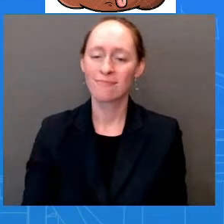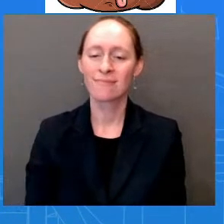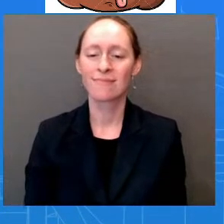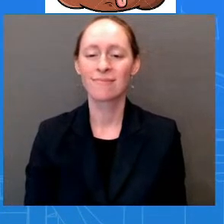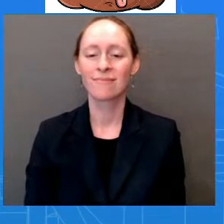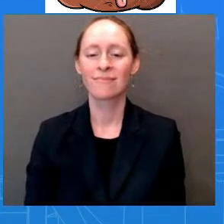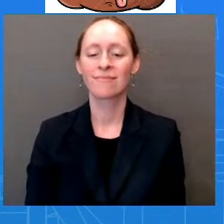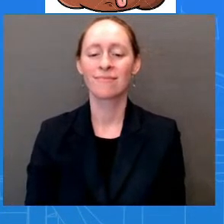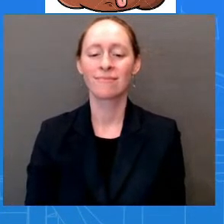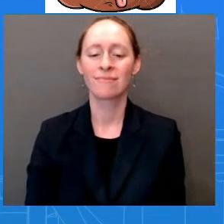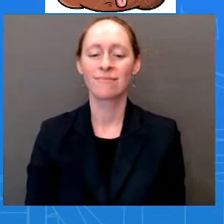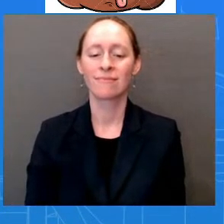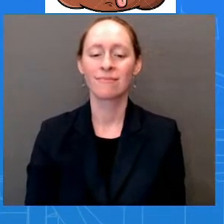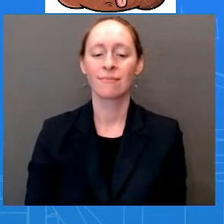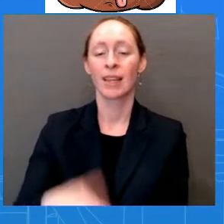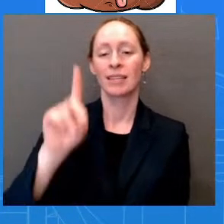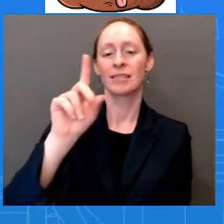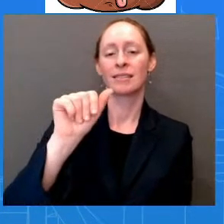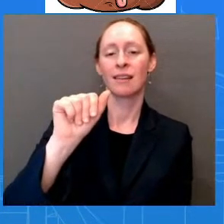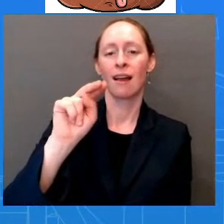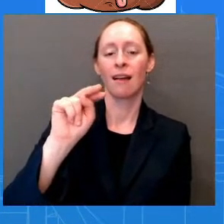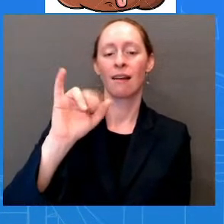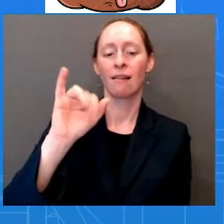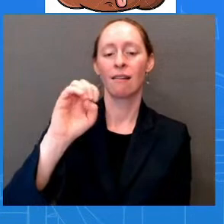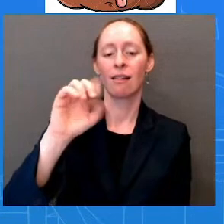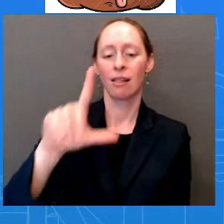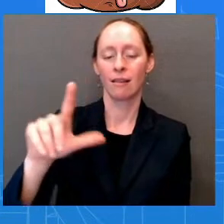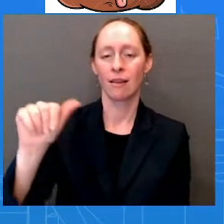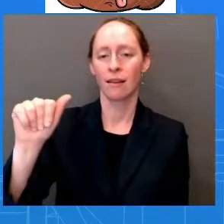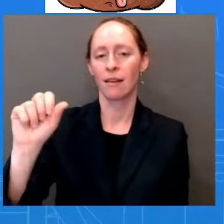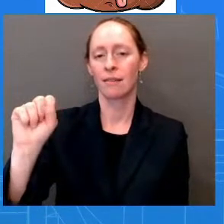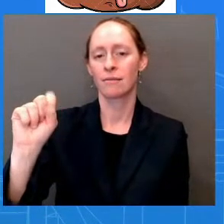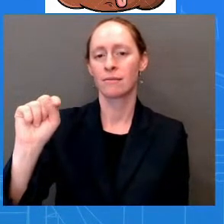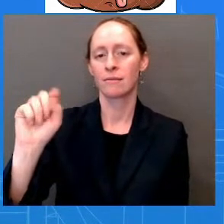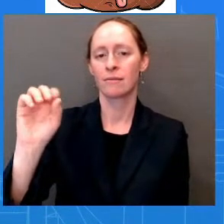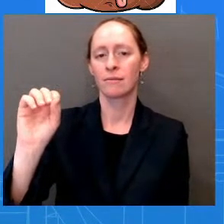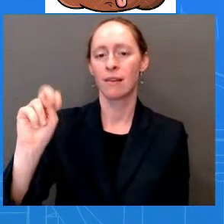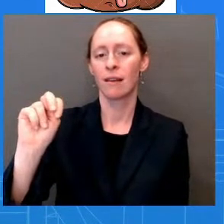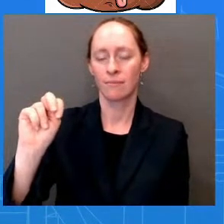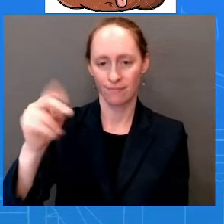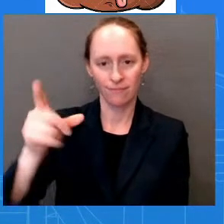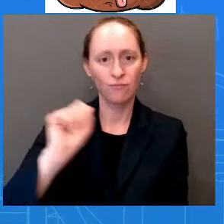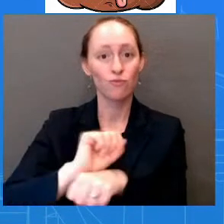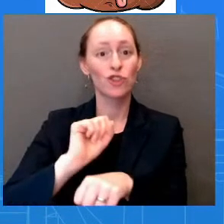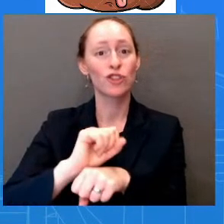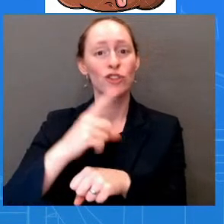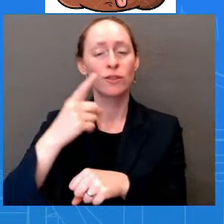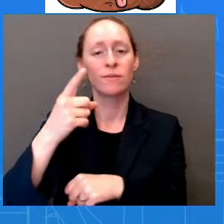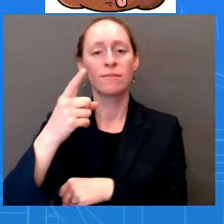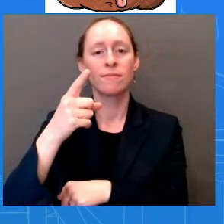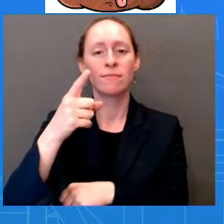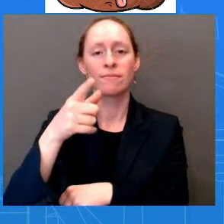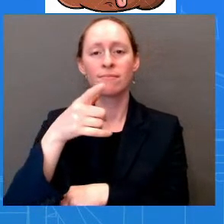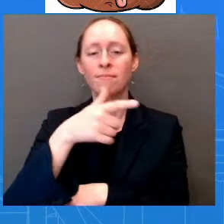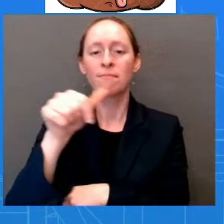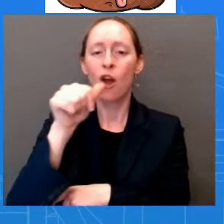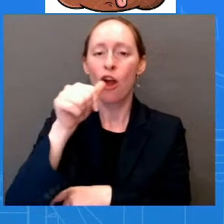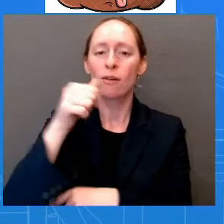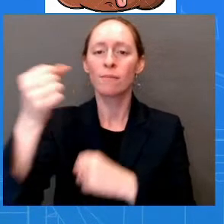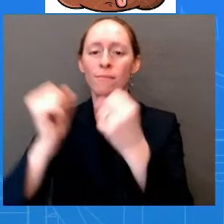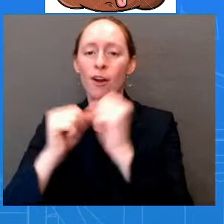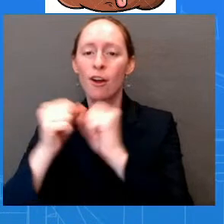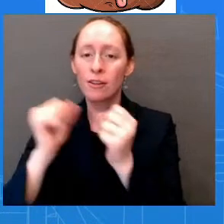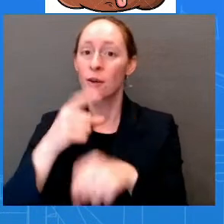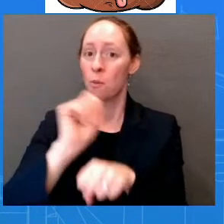old. He was a bartender and entertainer at Club Q who overcame being teased by peers in school